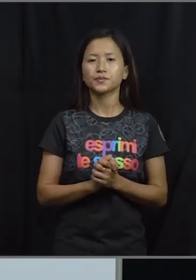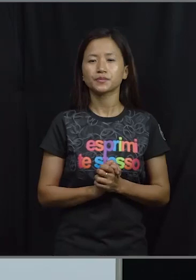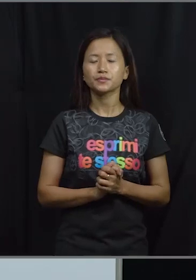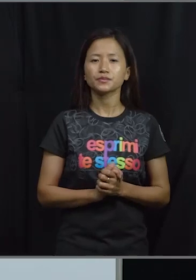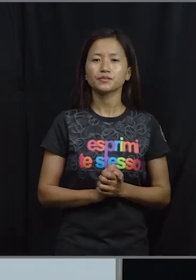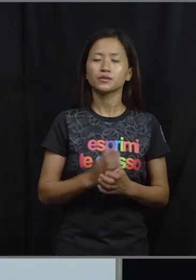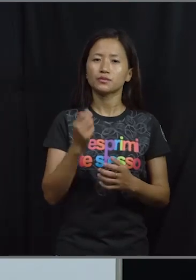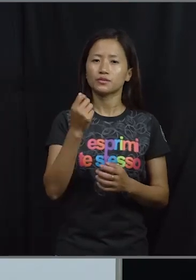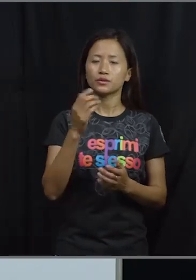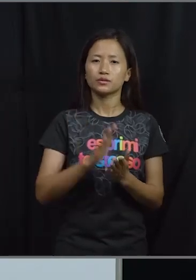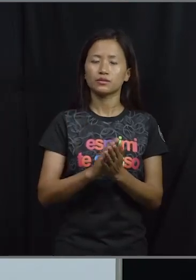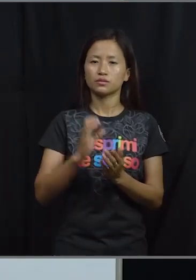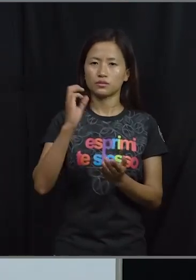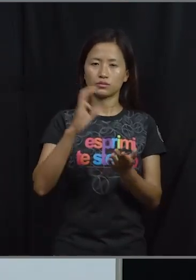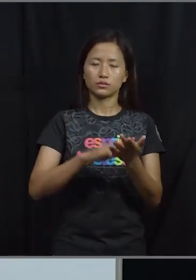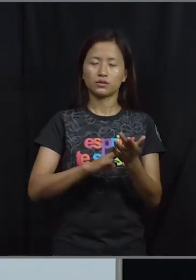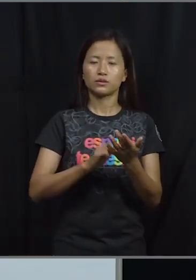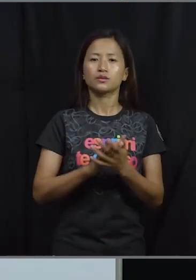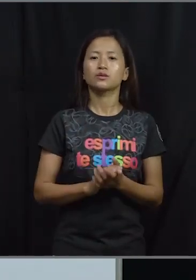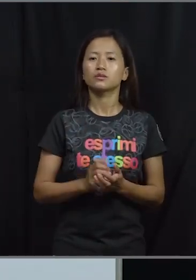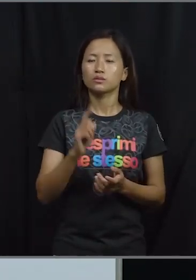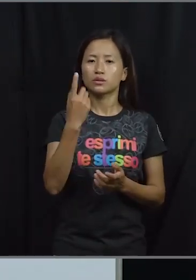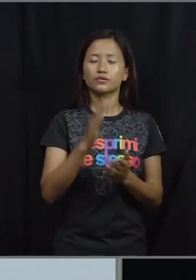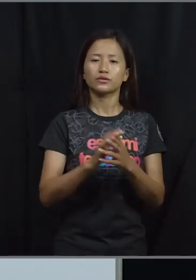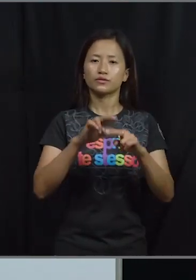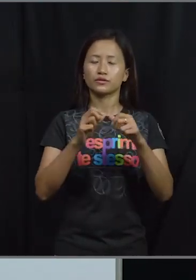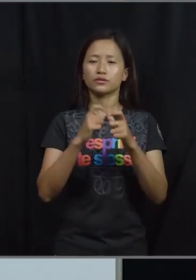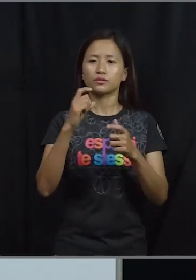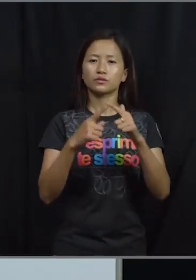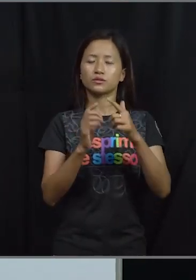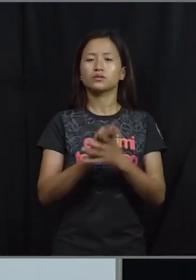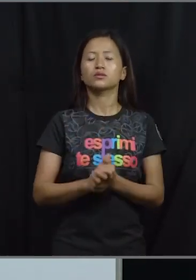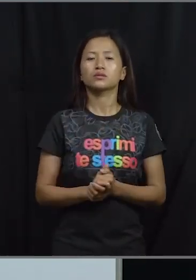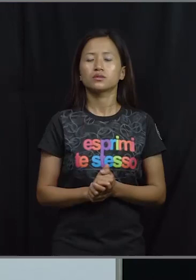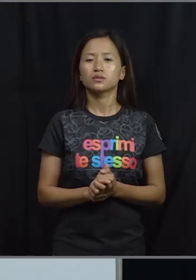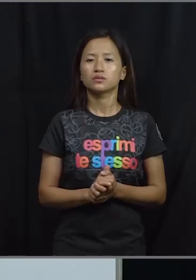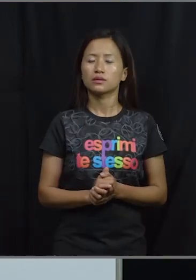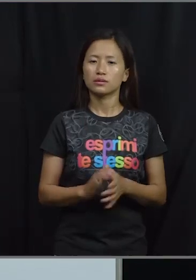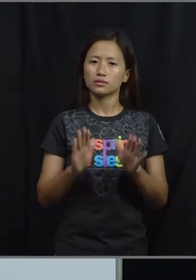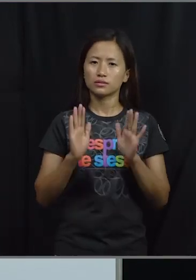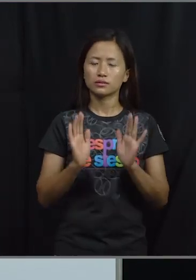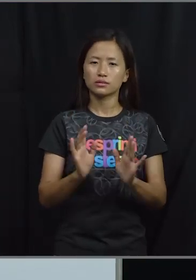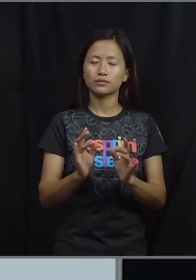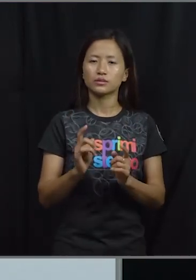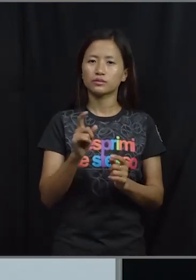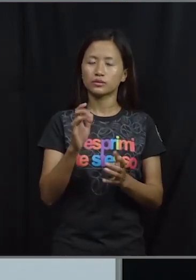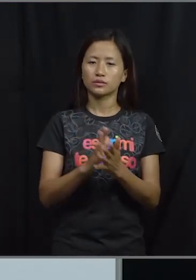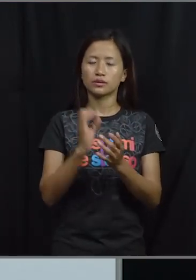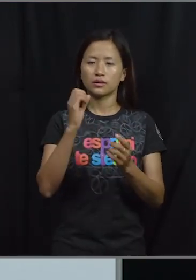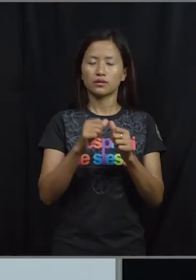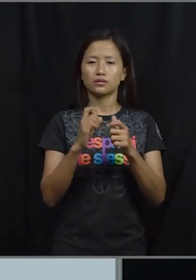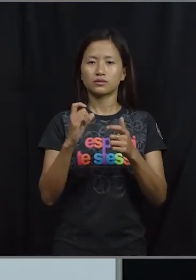Price of the commodity is also one of the factors. So except this price,